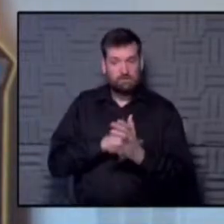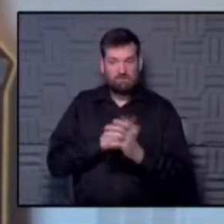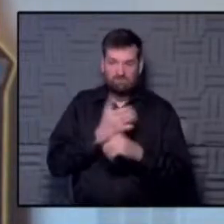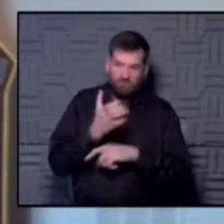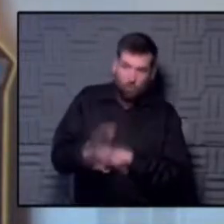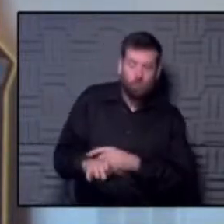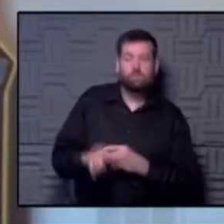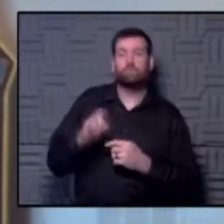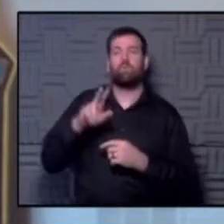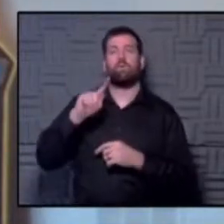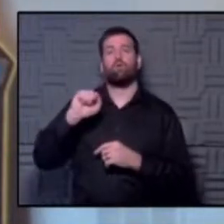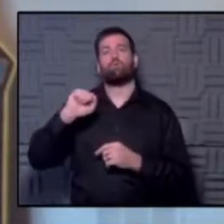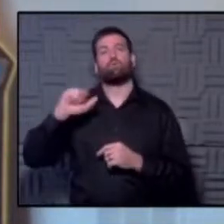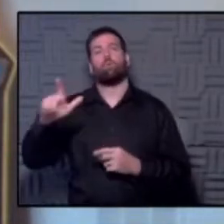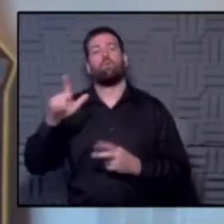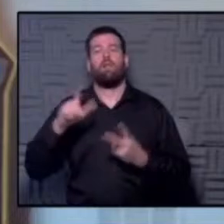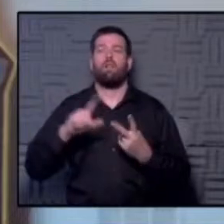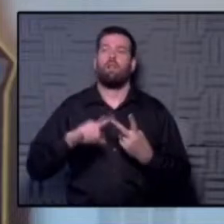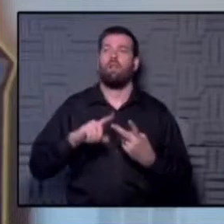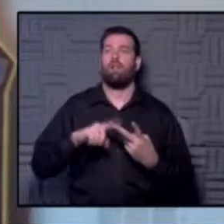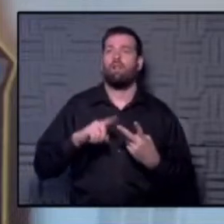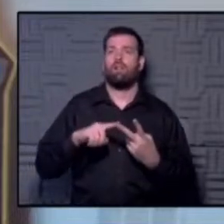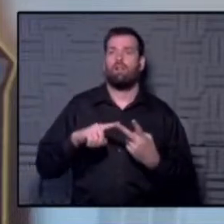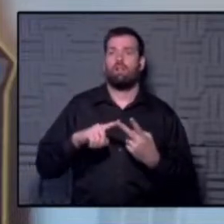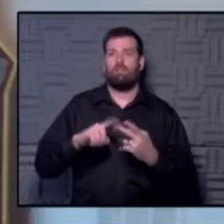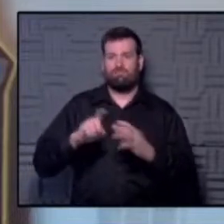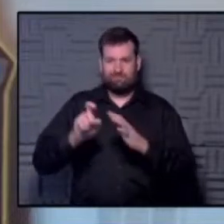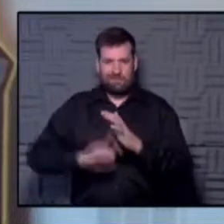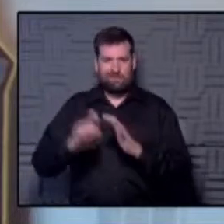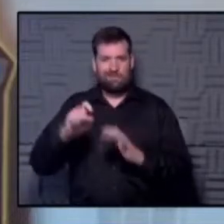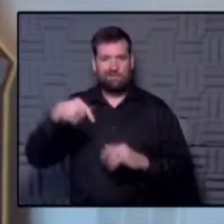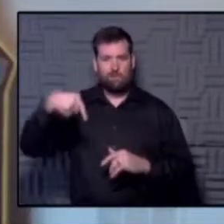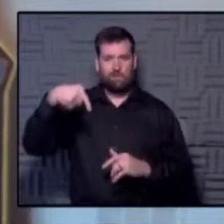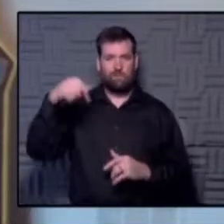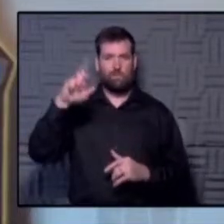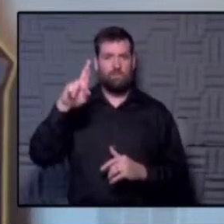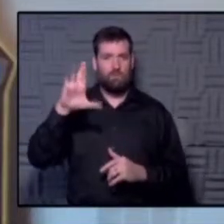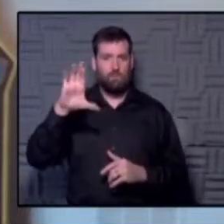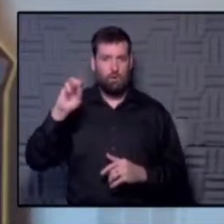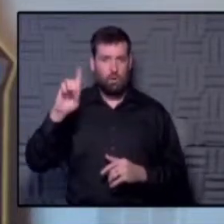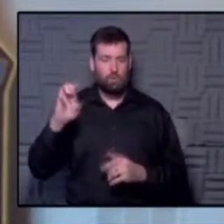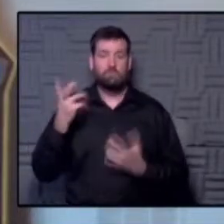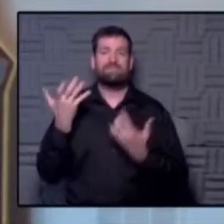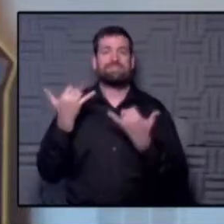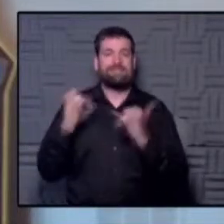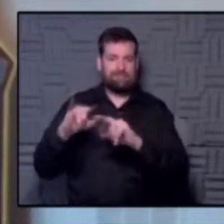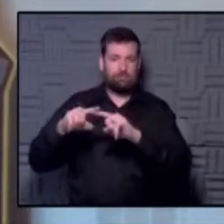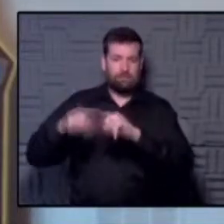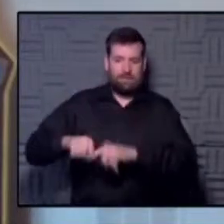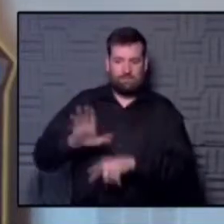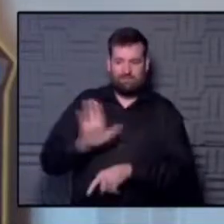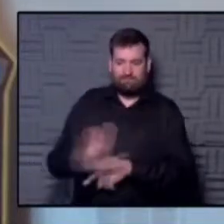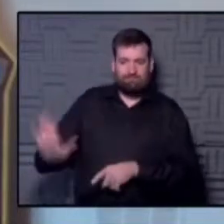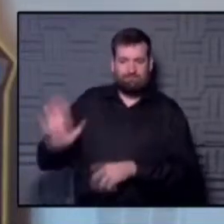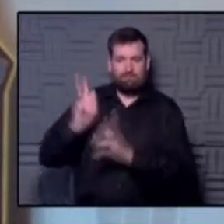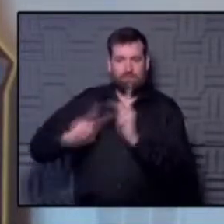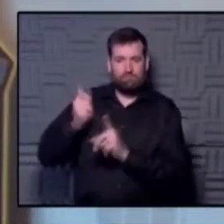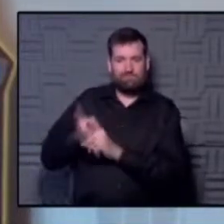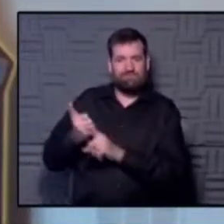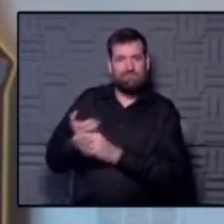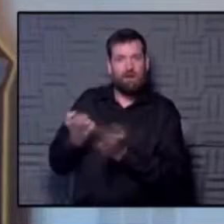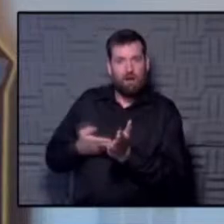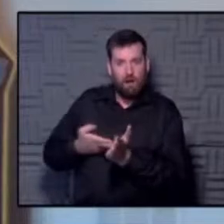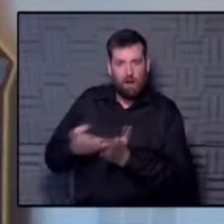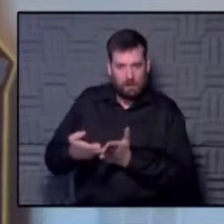have a tool, or you have this scanning of QR code, it still depends on people being honest. And